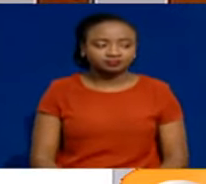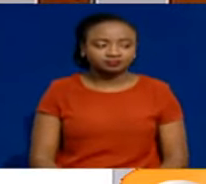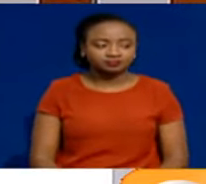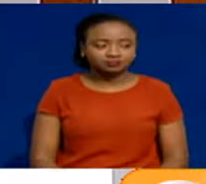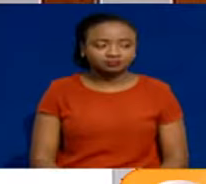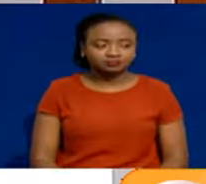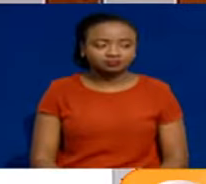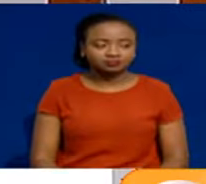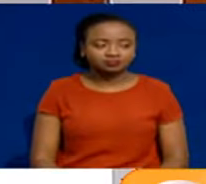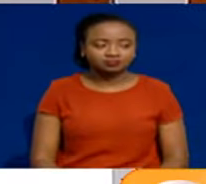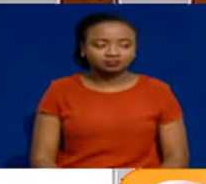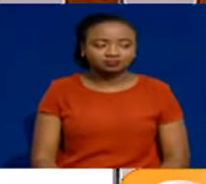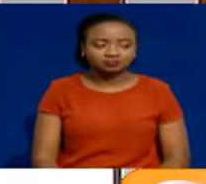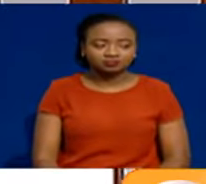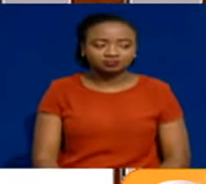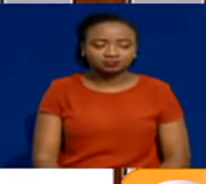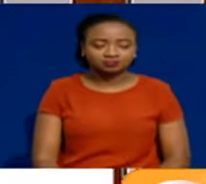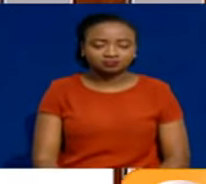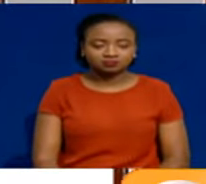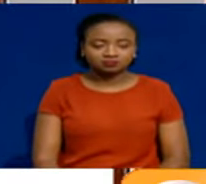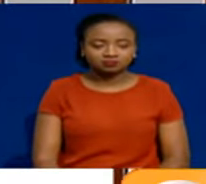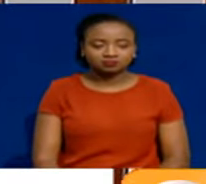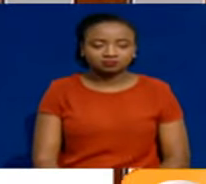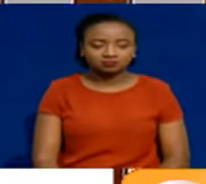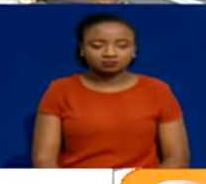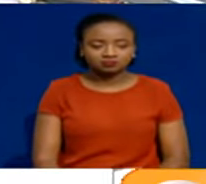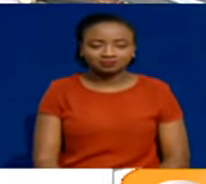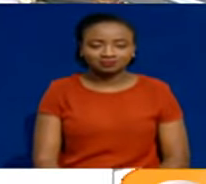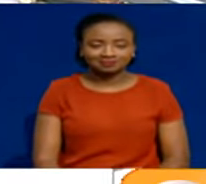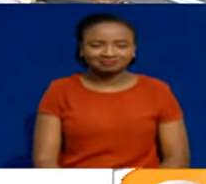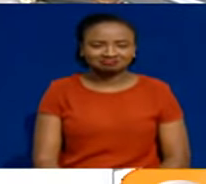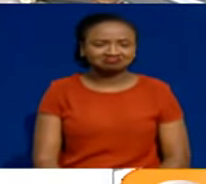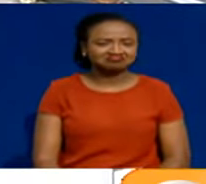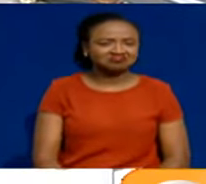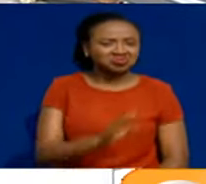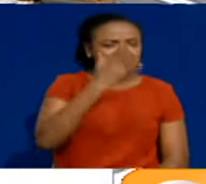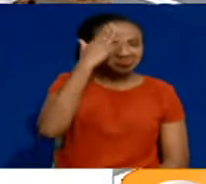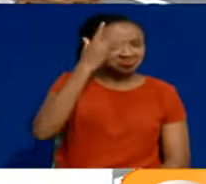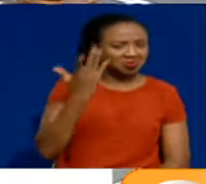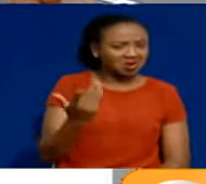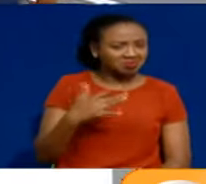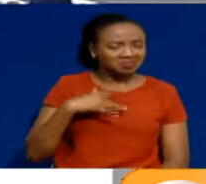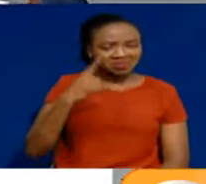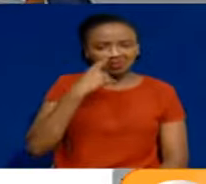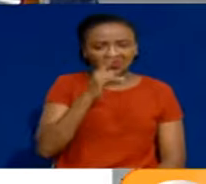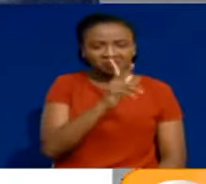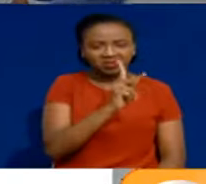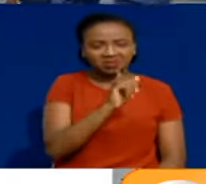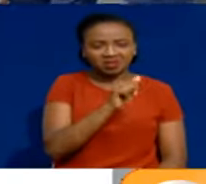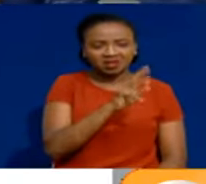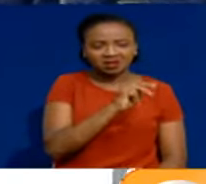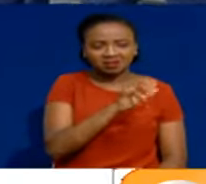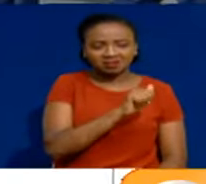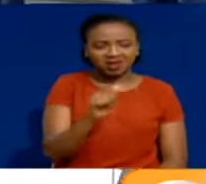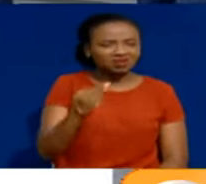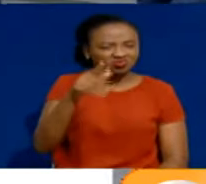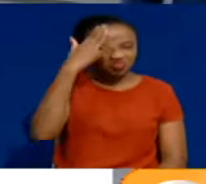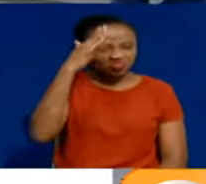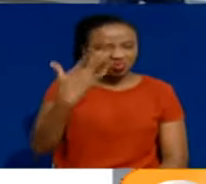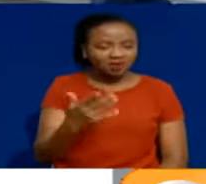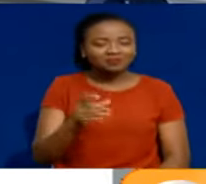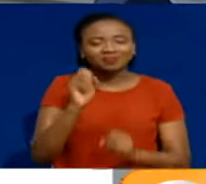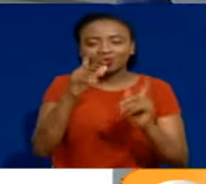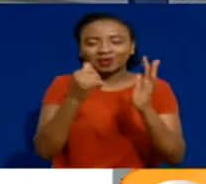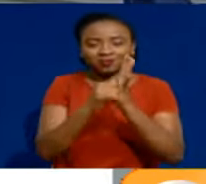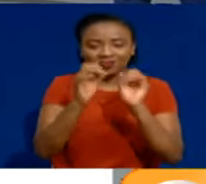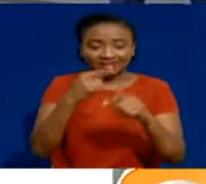in the world of digital. Mm. How did you know I was from Kiamba, by the way? How did you know? Just asking. Okay,